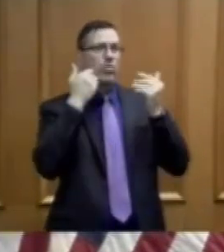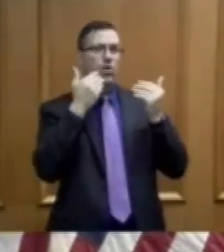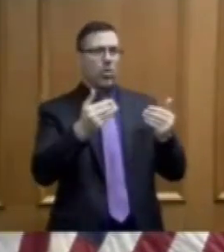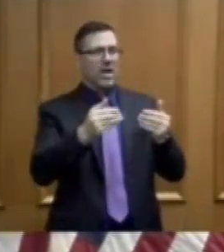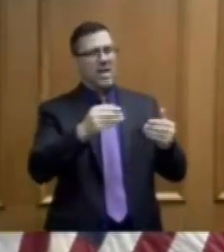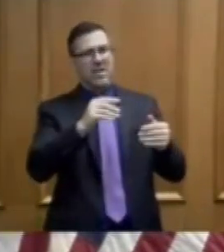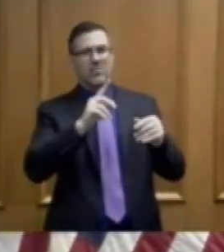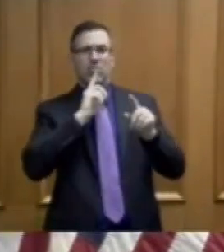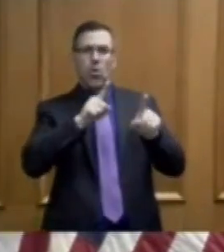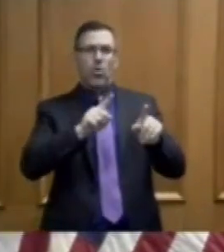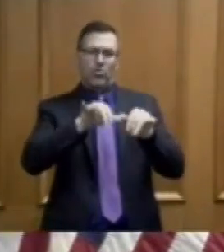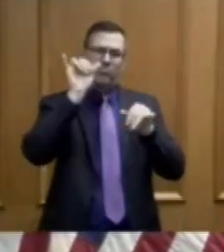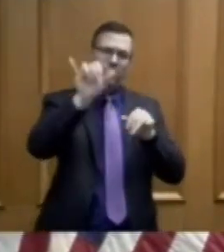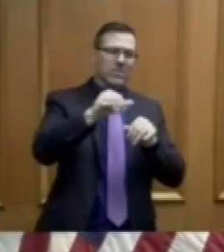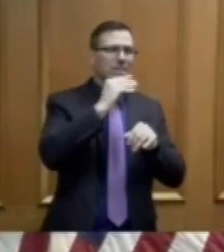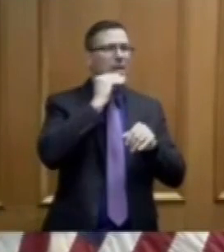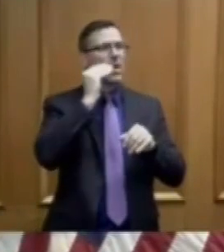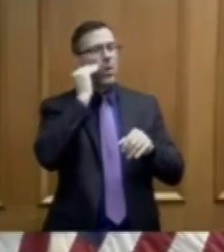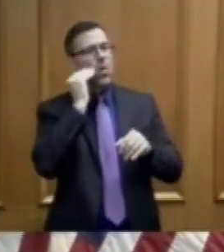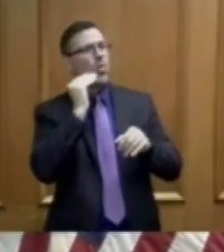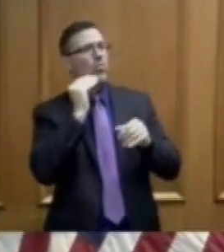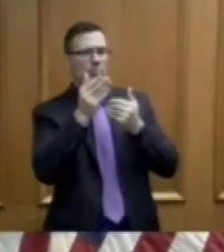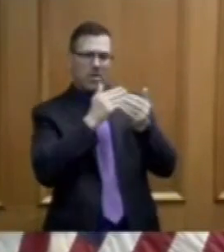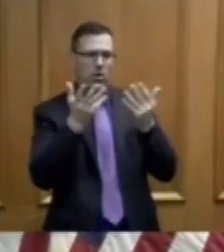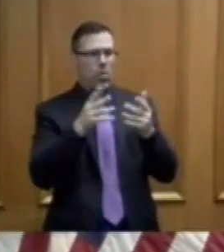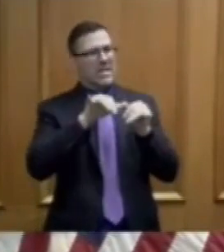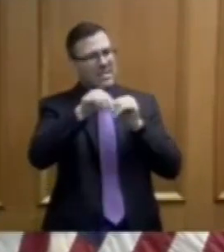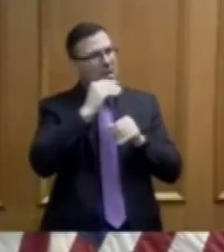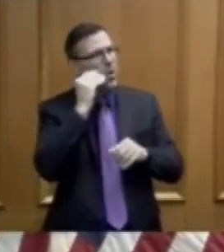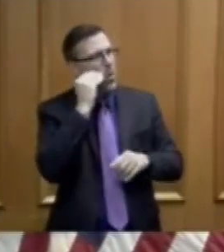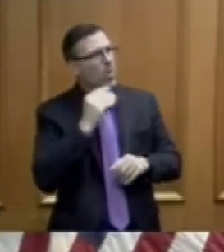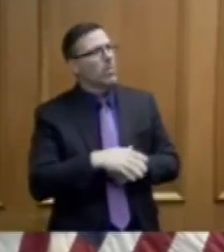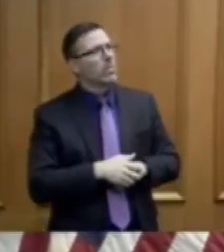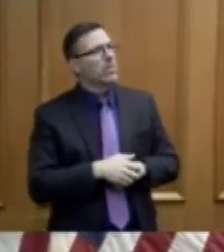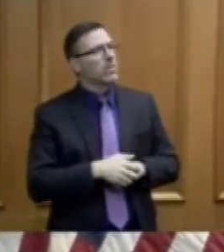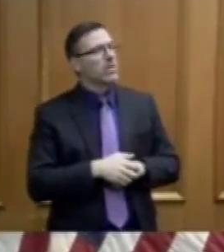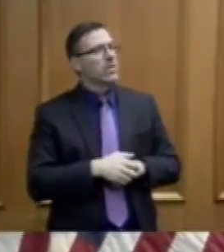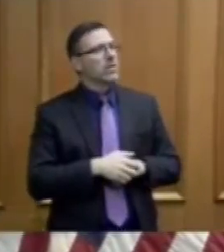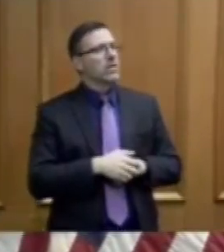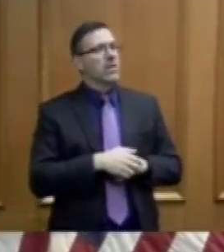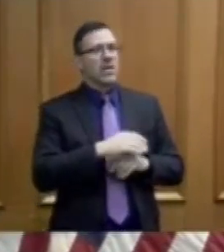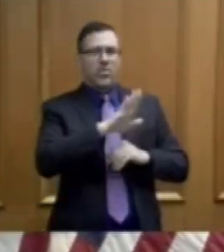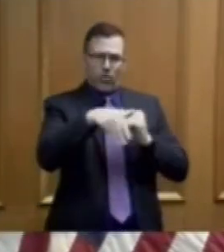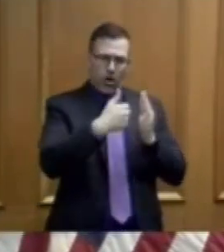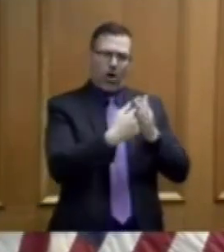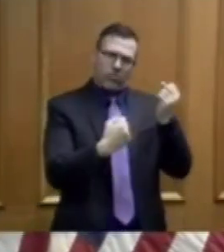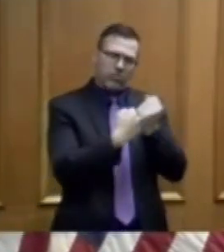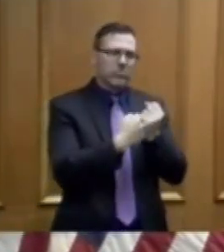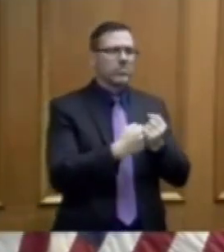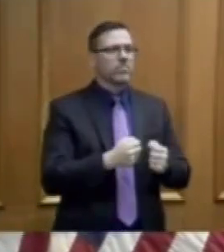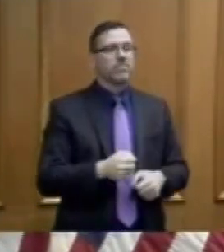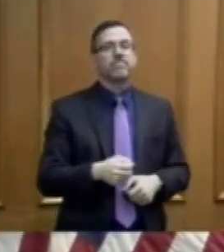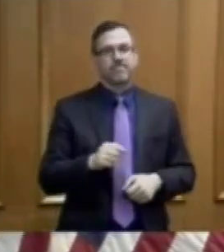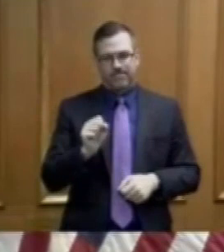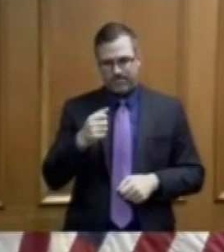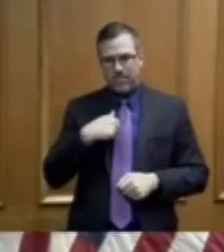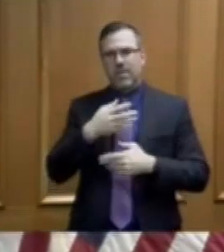from the medical community all across this state. Got a letter today from a whole host